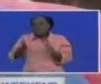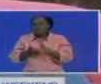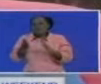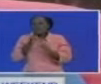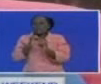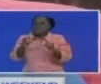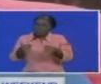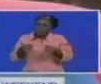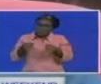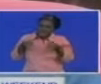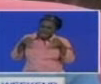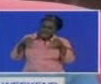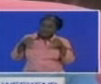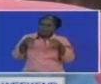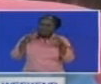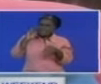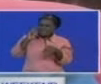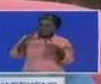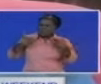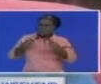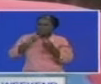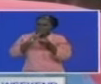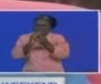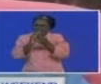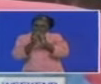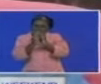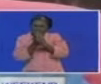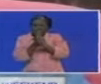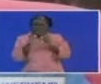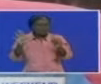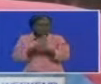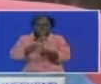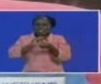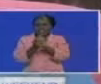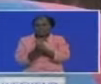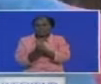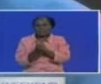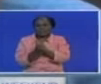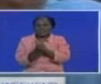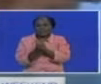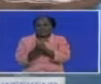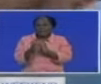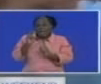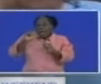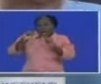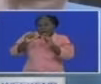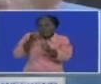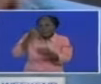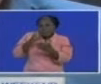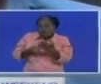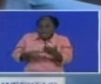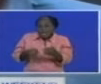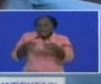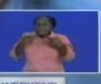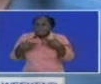tulikaka, tukona watu, they are changing kabisa. ukone ya kwamba hata vile